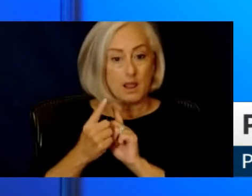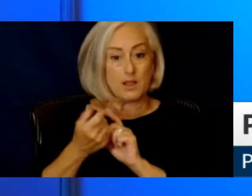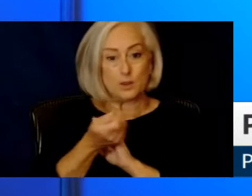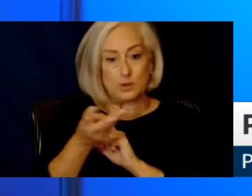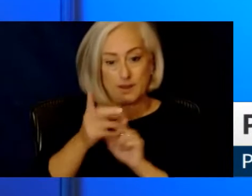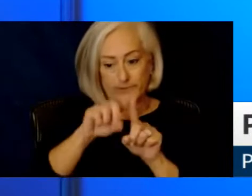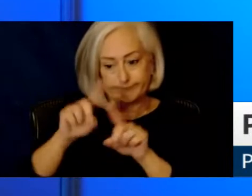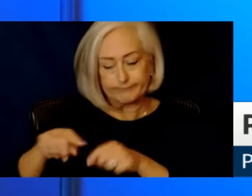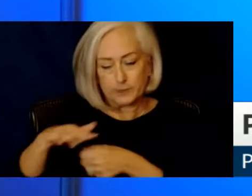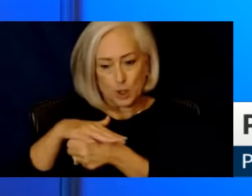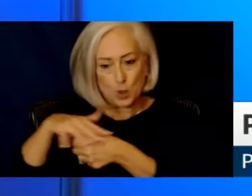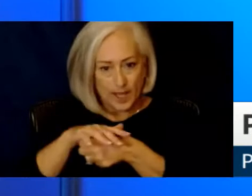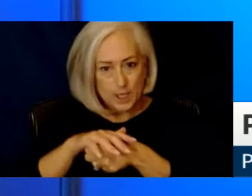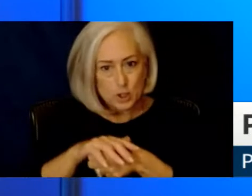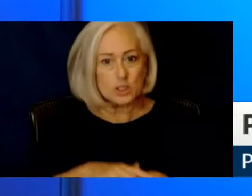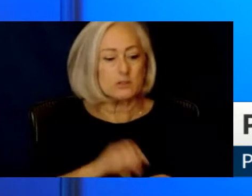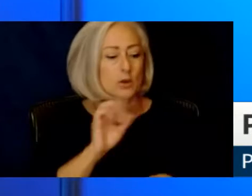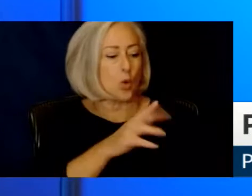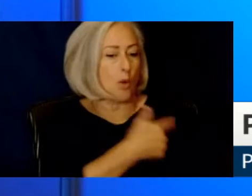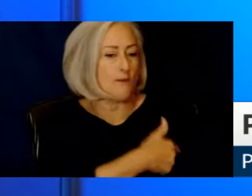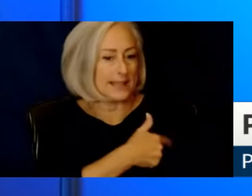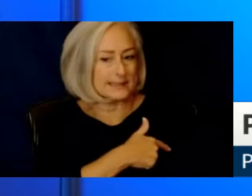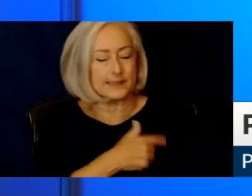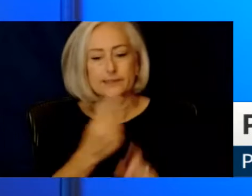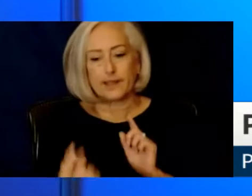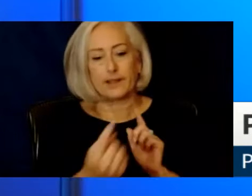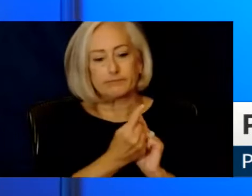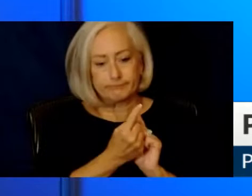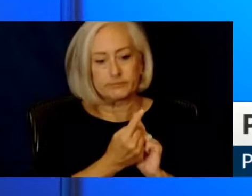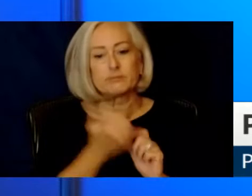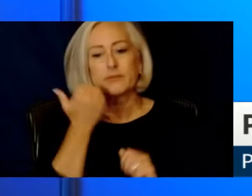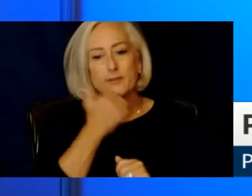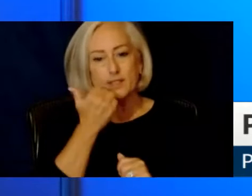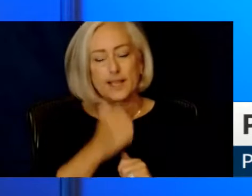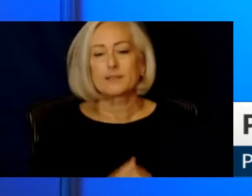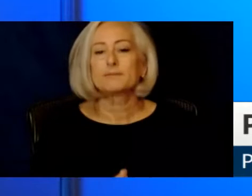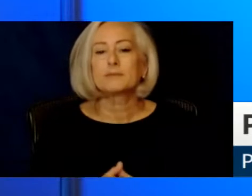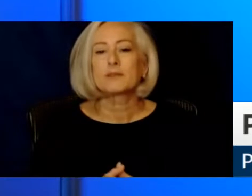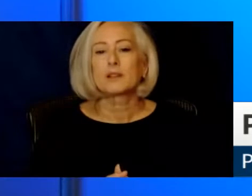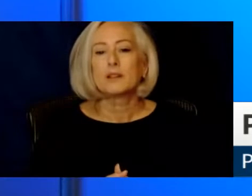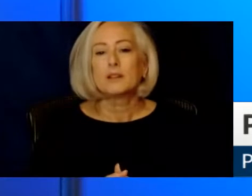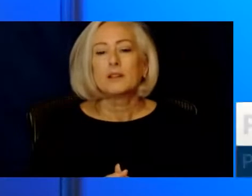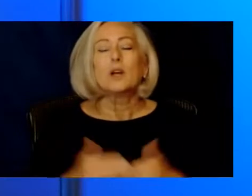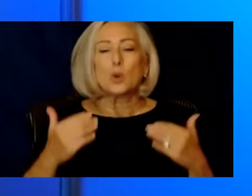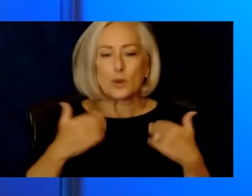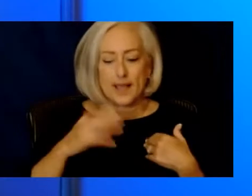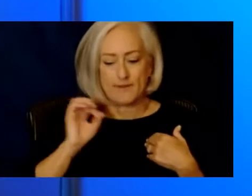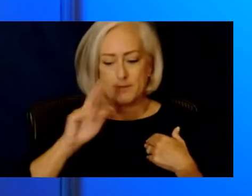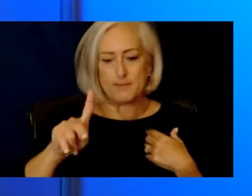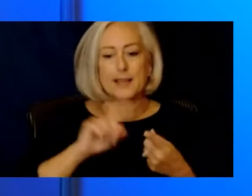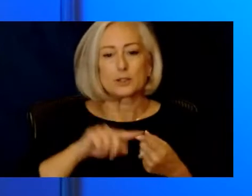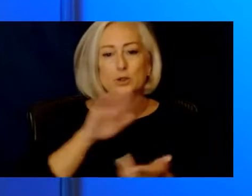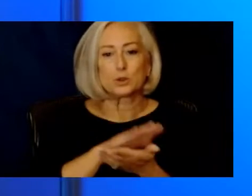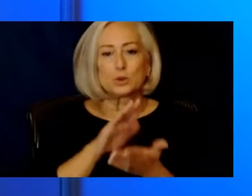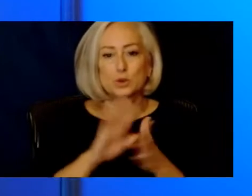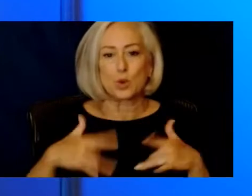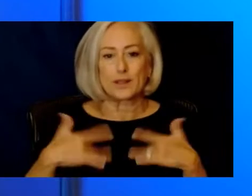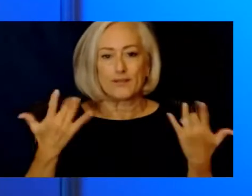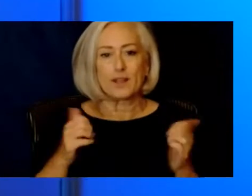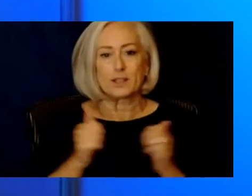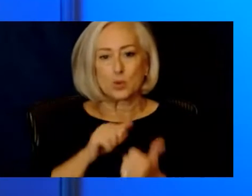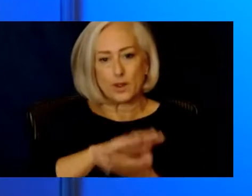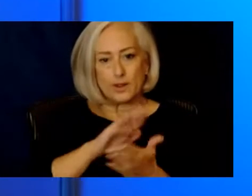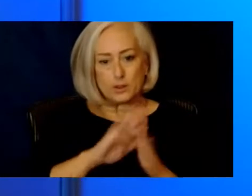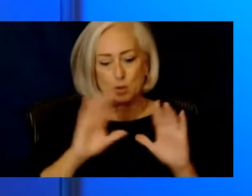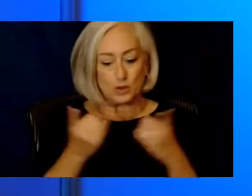single day. We also have back-to-school events with the school district where we're offering vaccine to anyone in the